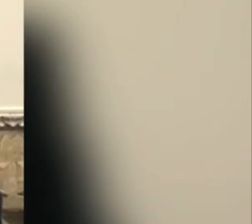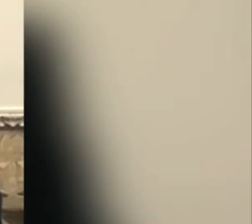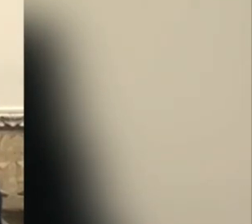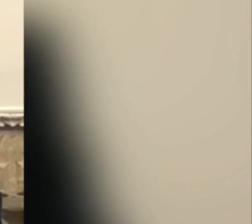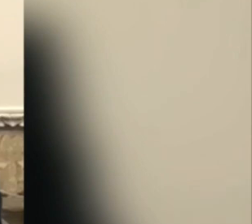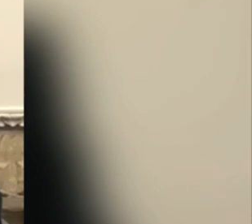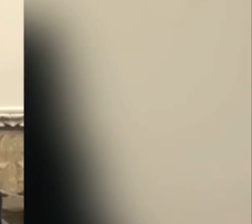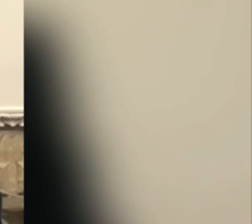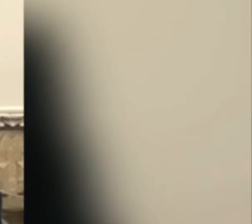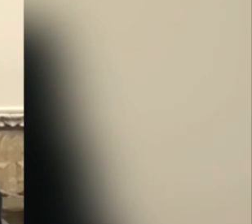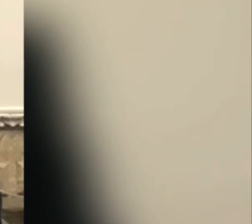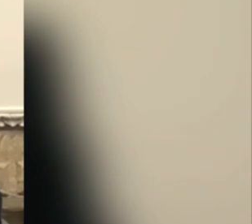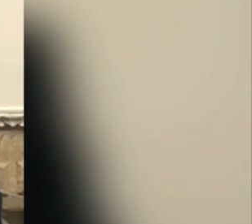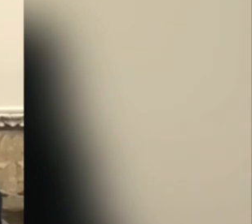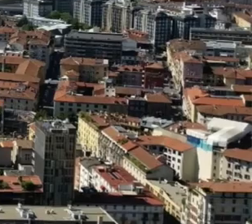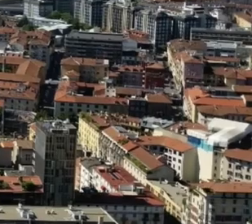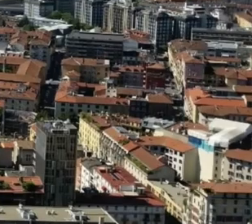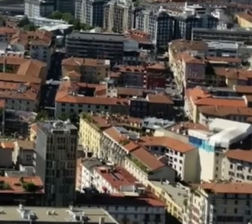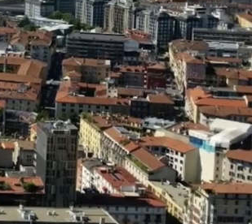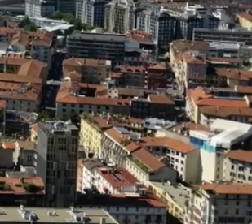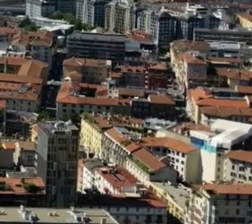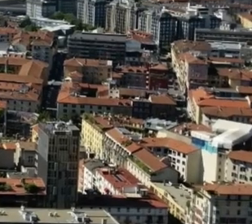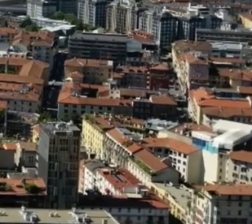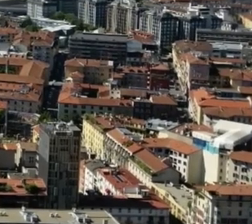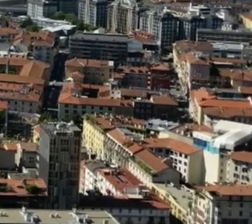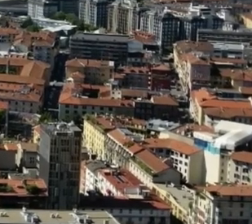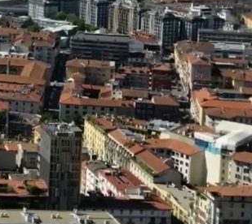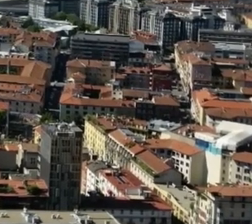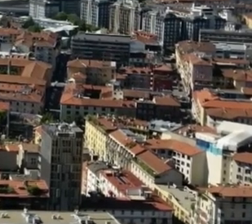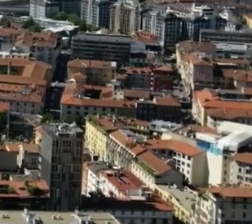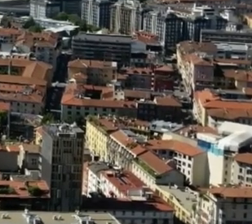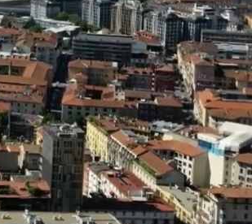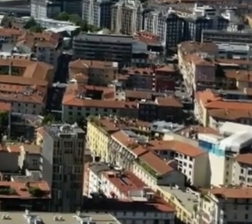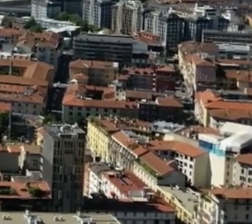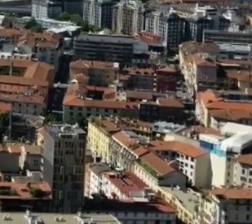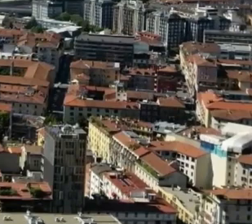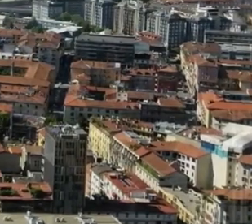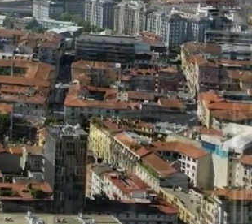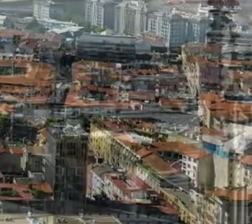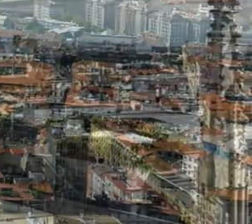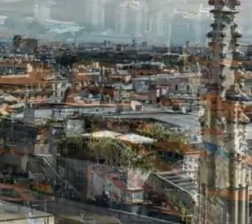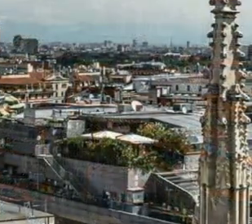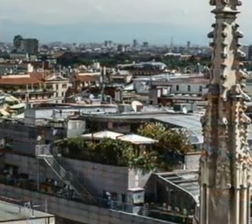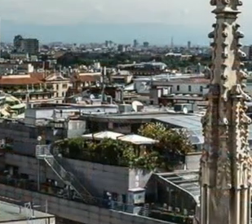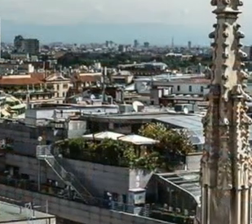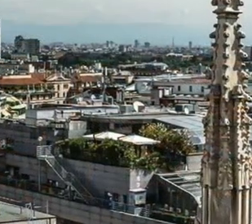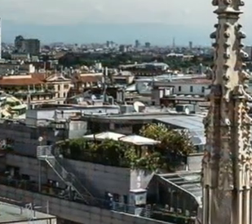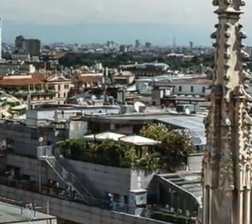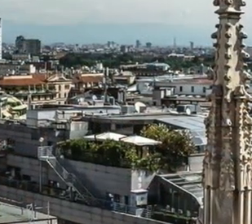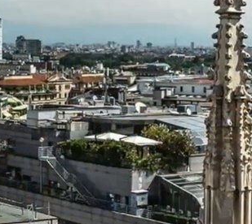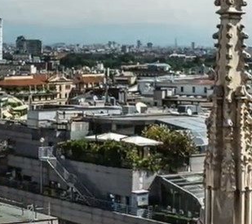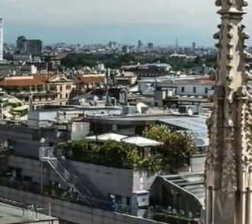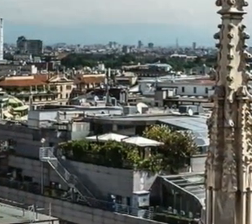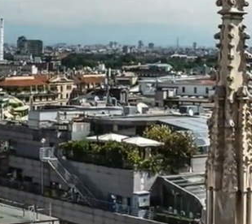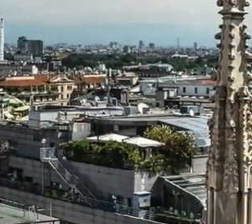Cities Resilient 2030 program of the United Nations Office for Disaster Risk Reduction. For